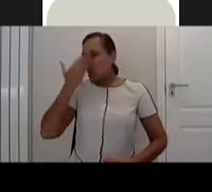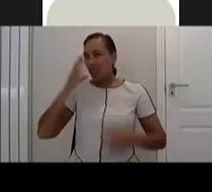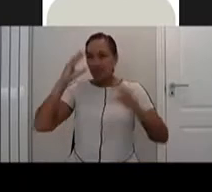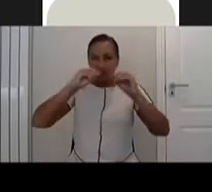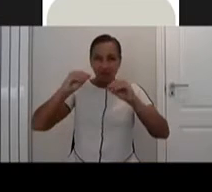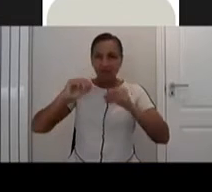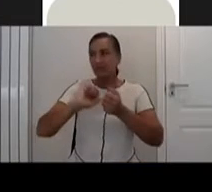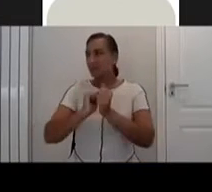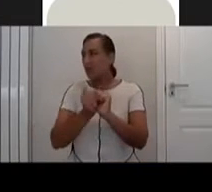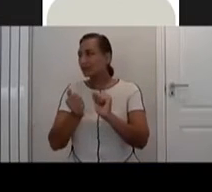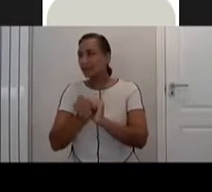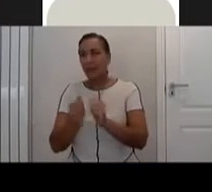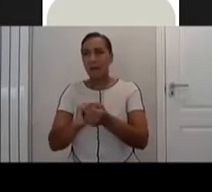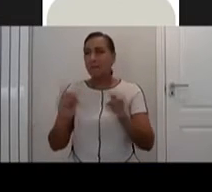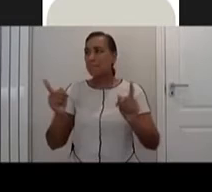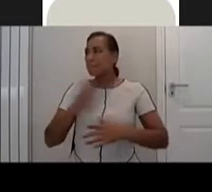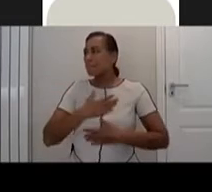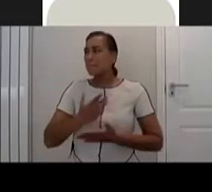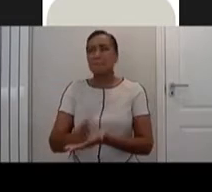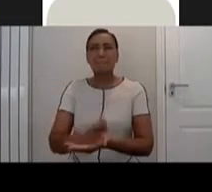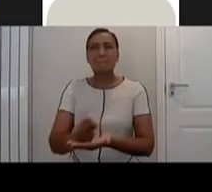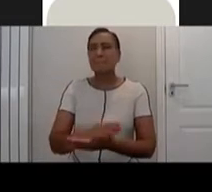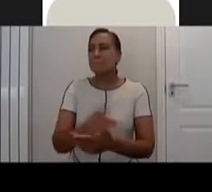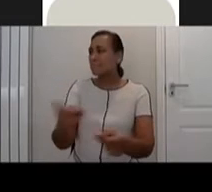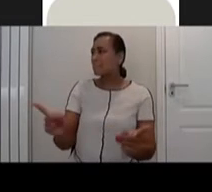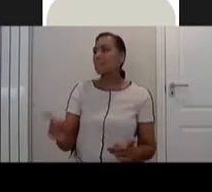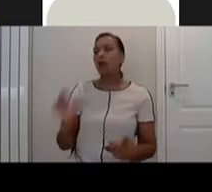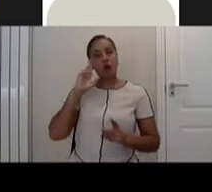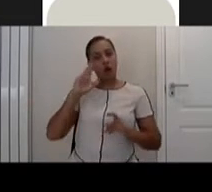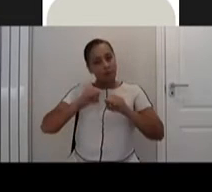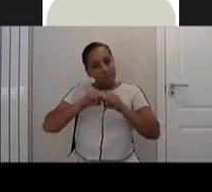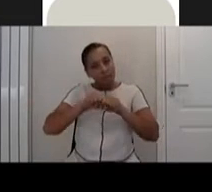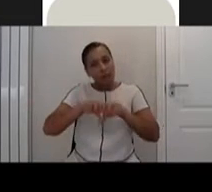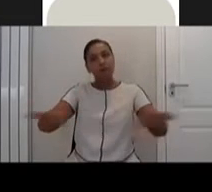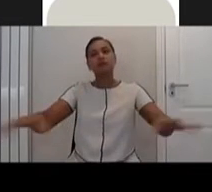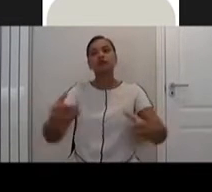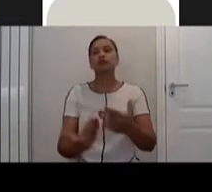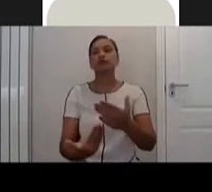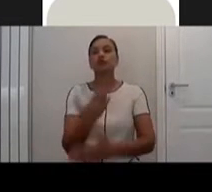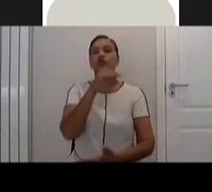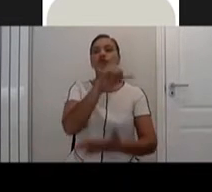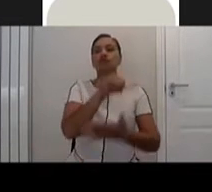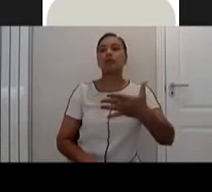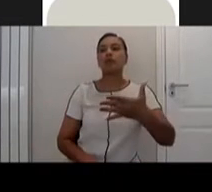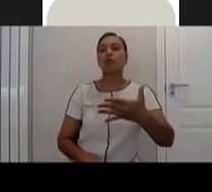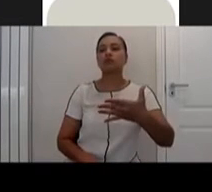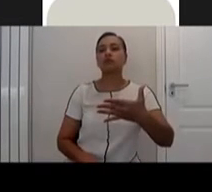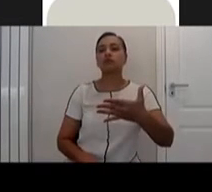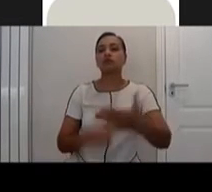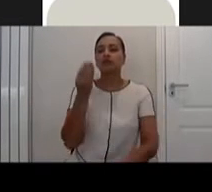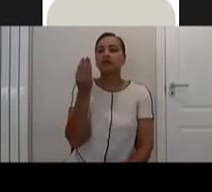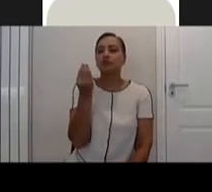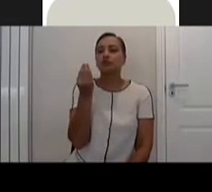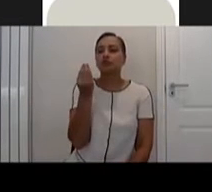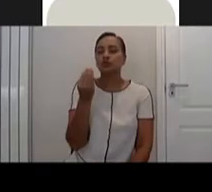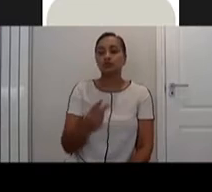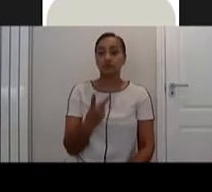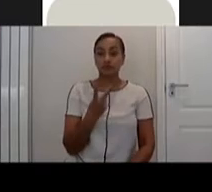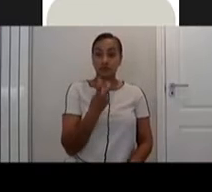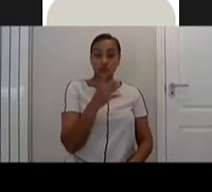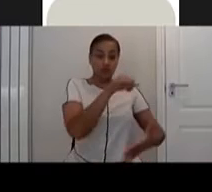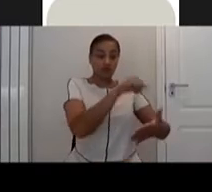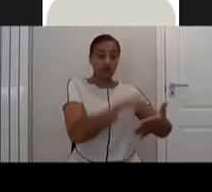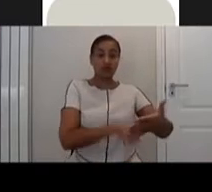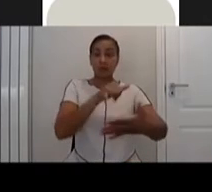exams, etc. We hope to publish a report on that shortly. But two reports that are